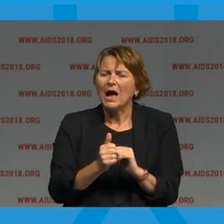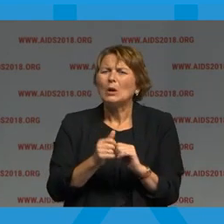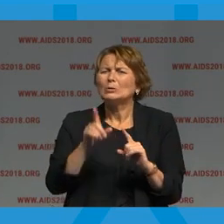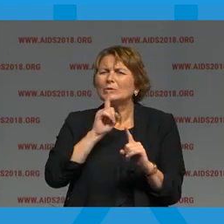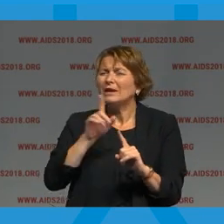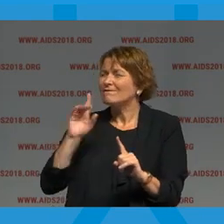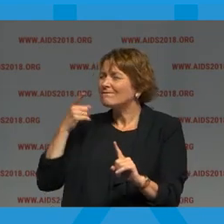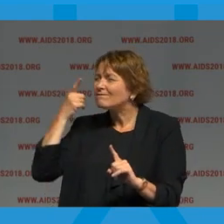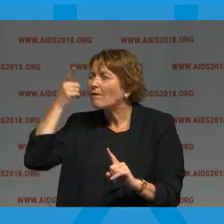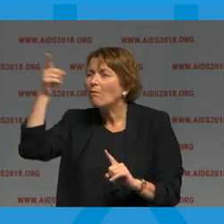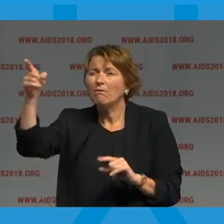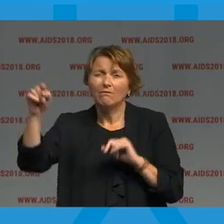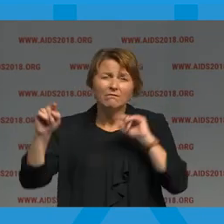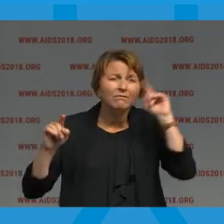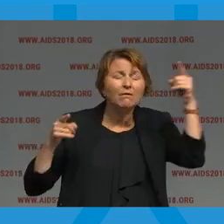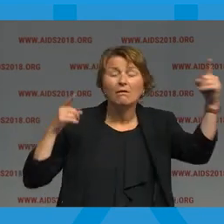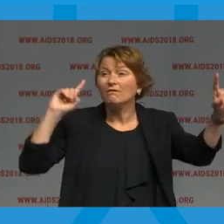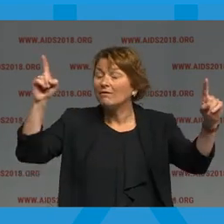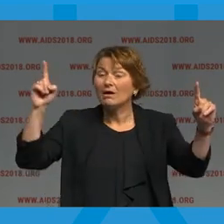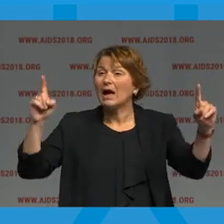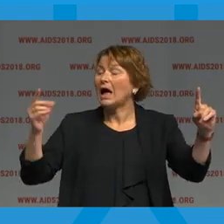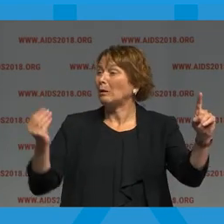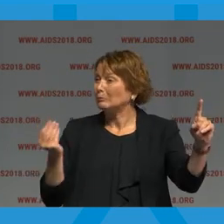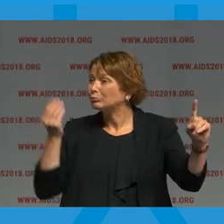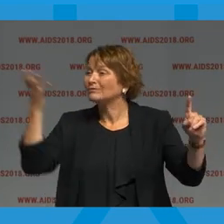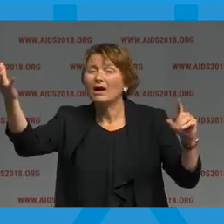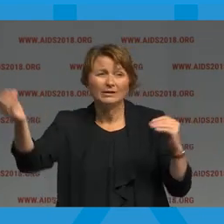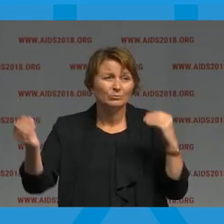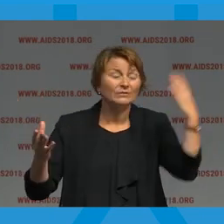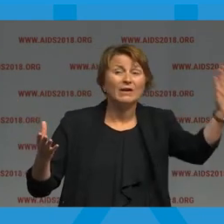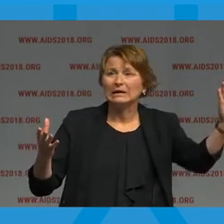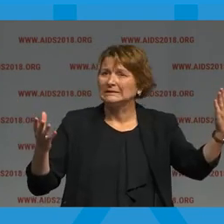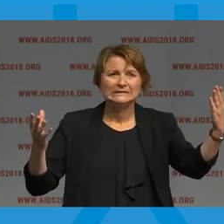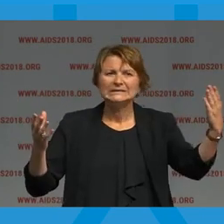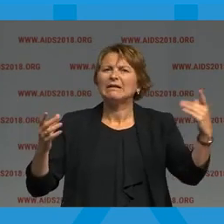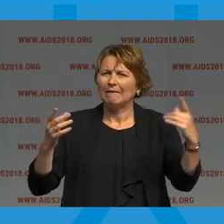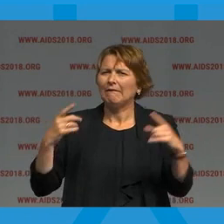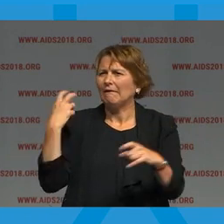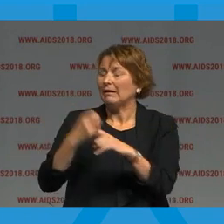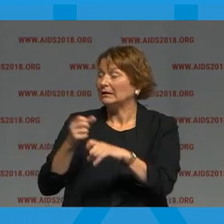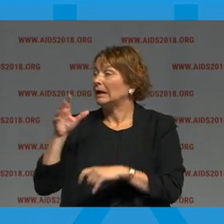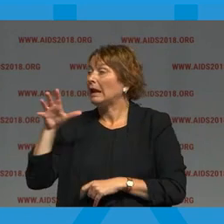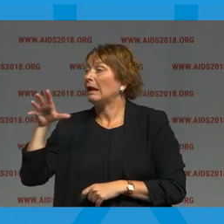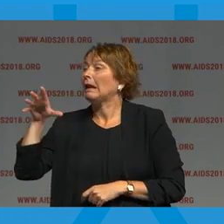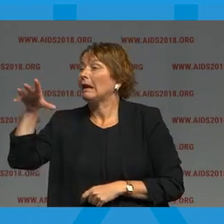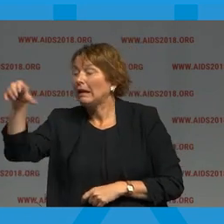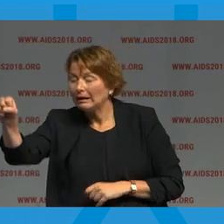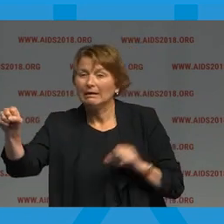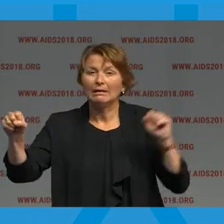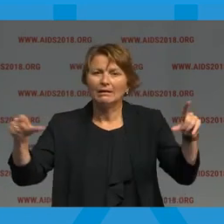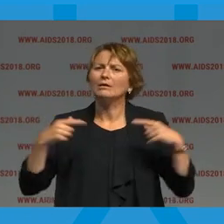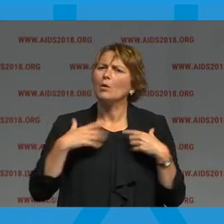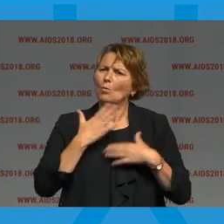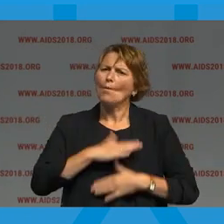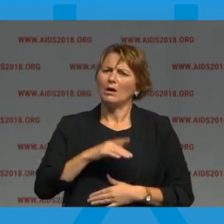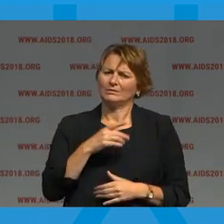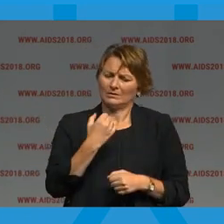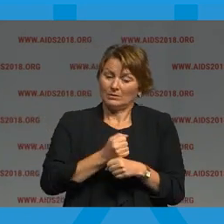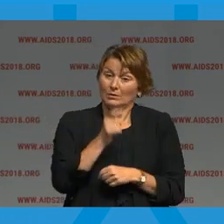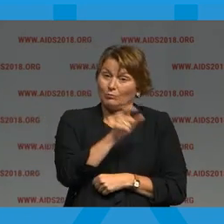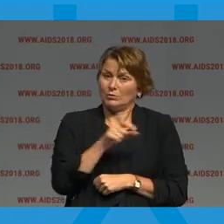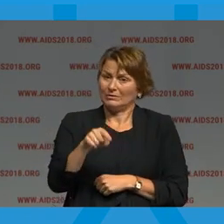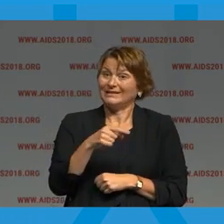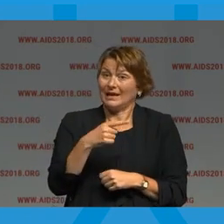it's reached to the people we want to reach out to. We will continue to work our employees impacted